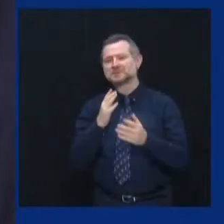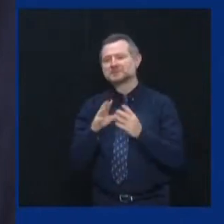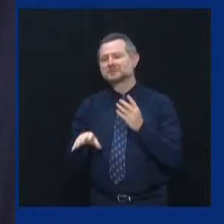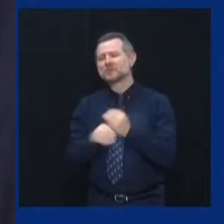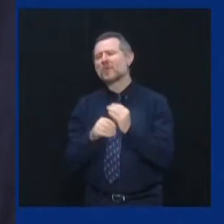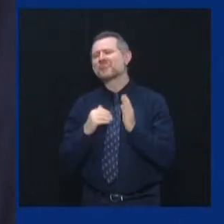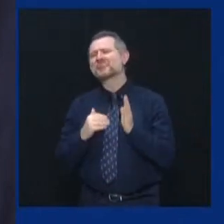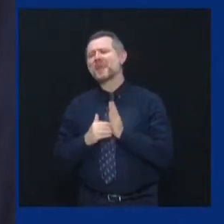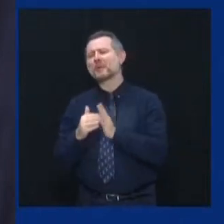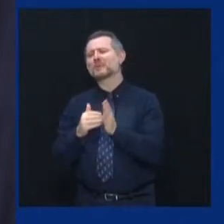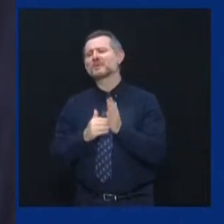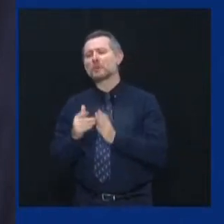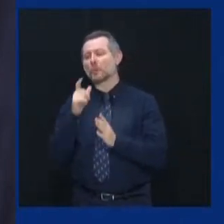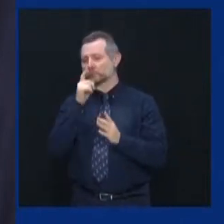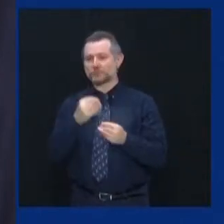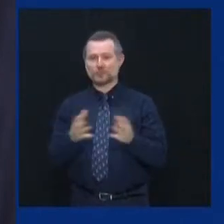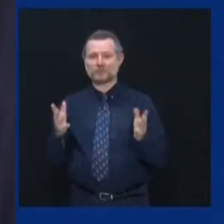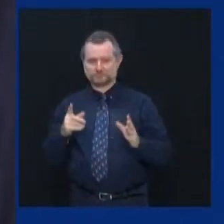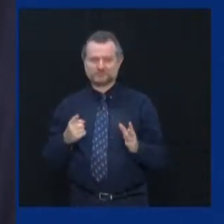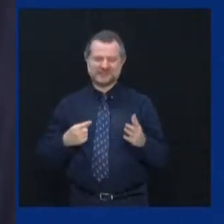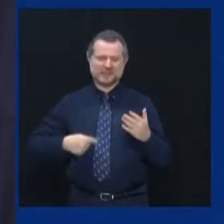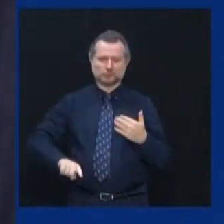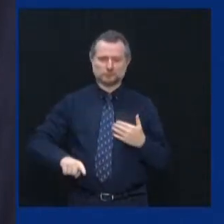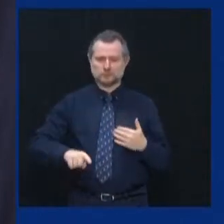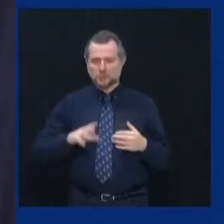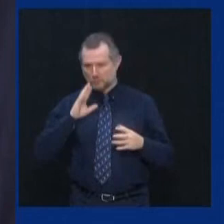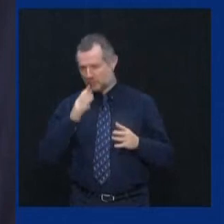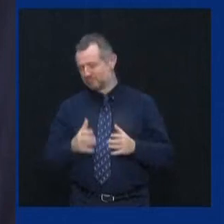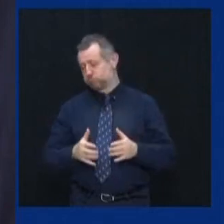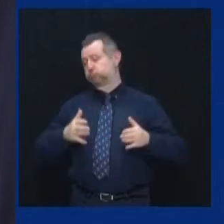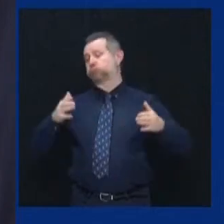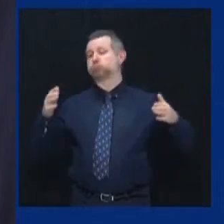providers coming online next week.